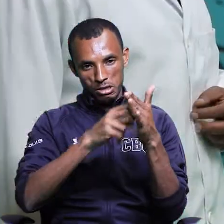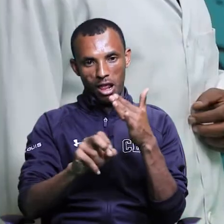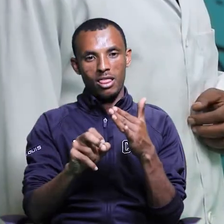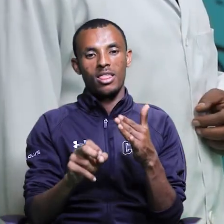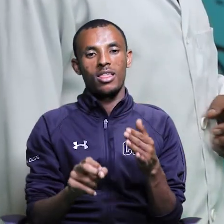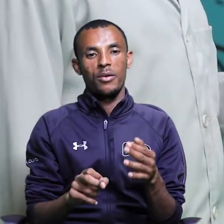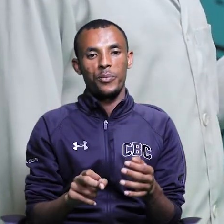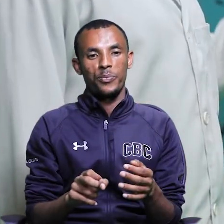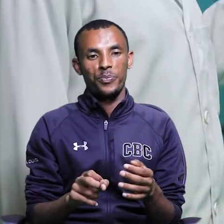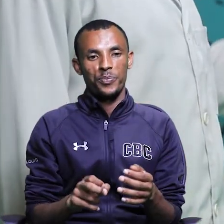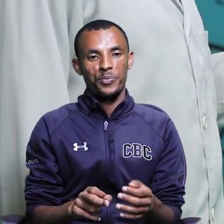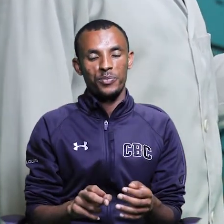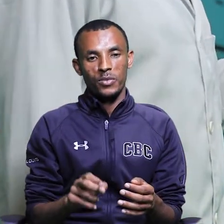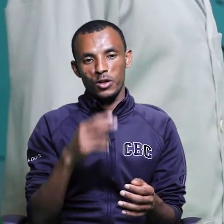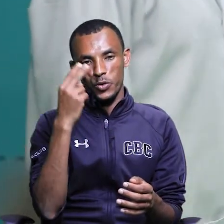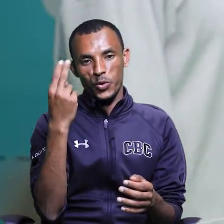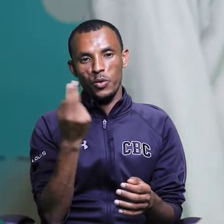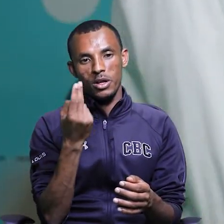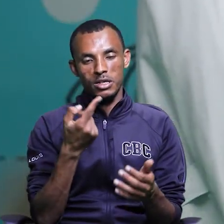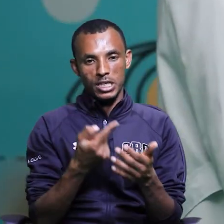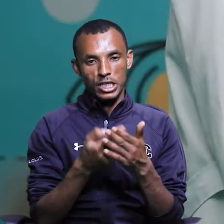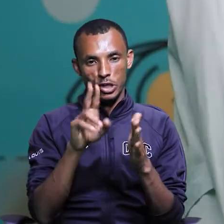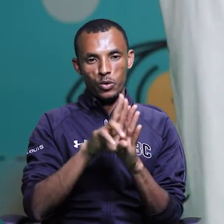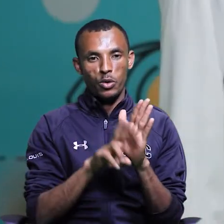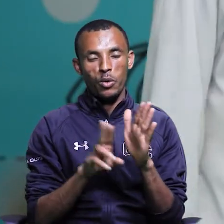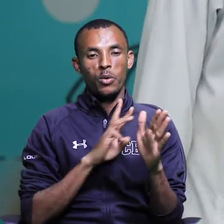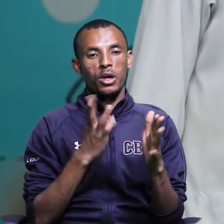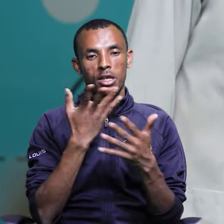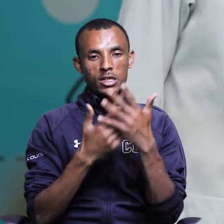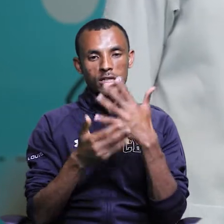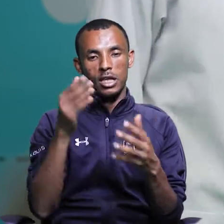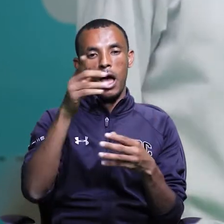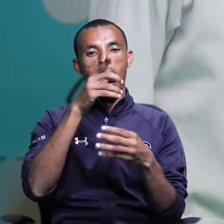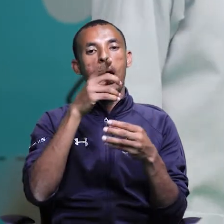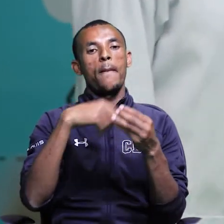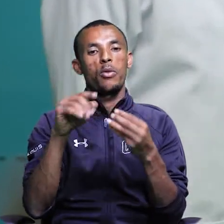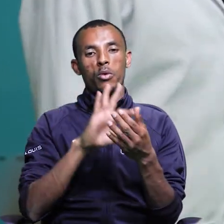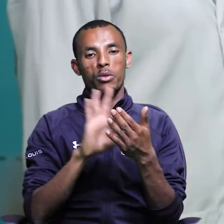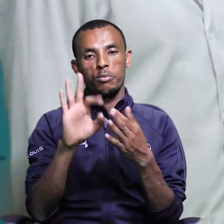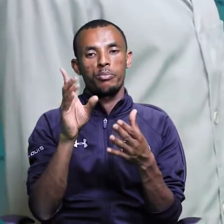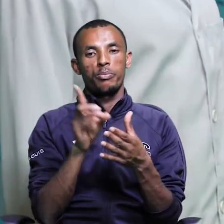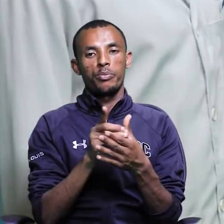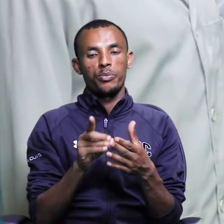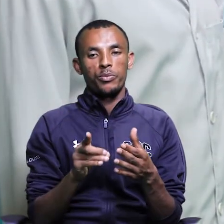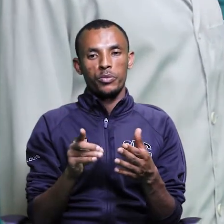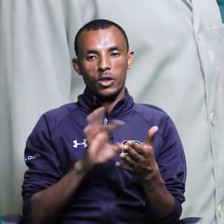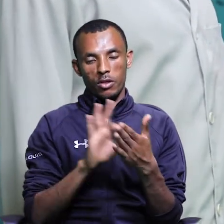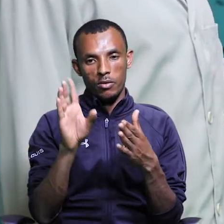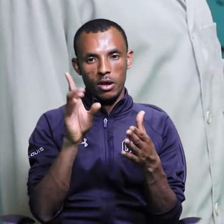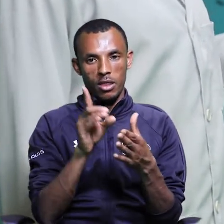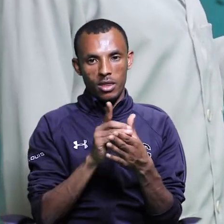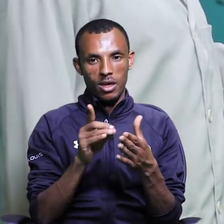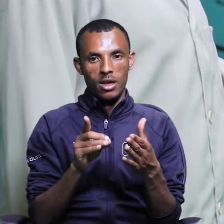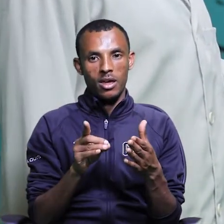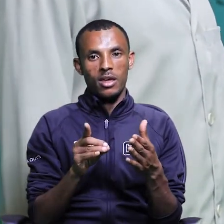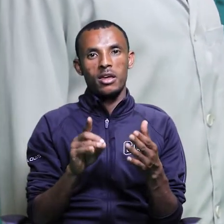got. Usually, in this unit, we'll discuss about quantitative data. So quantitative data, again,